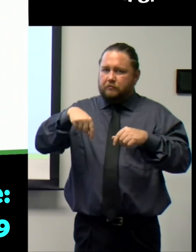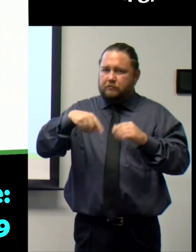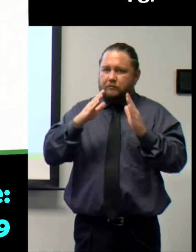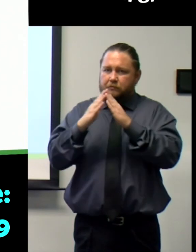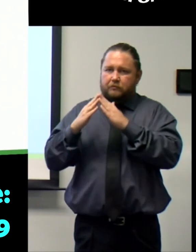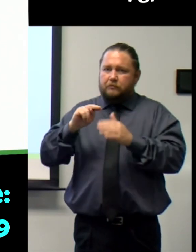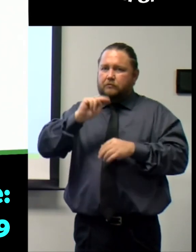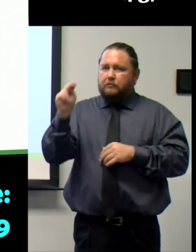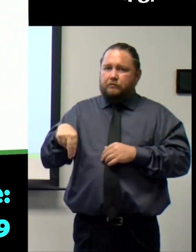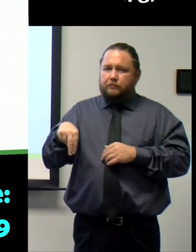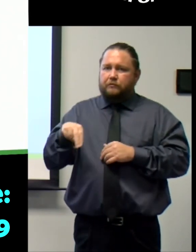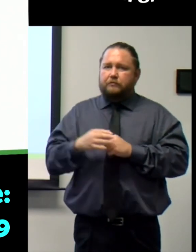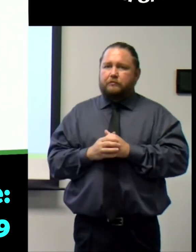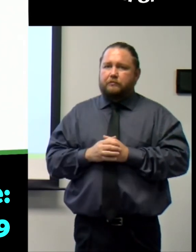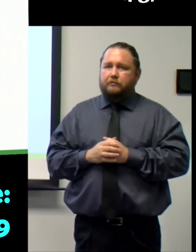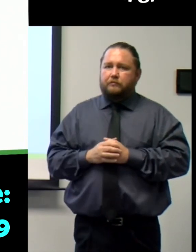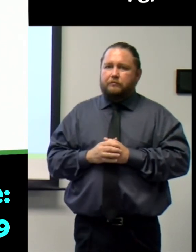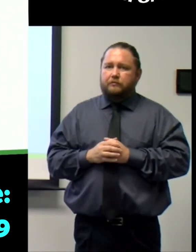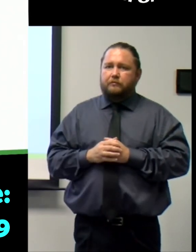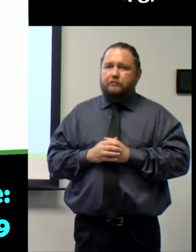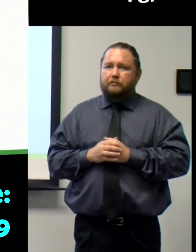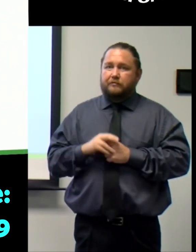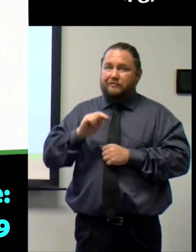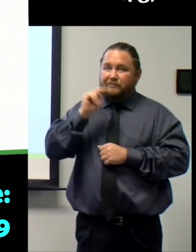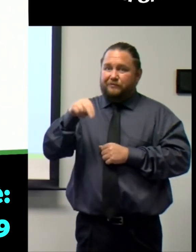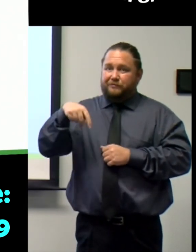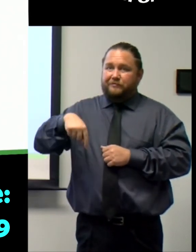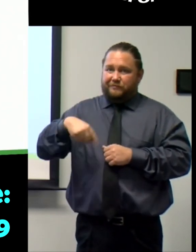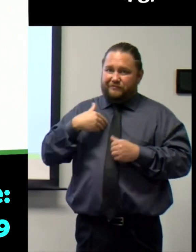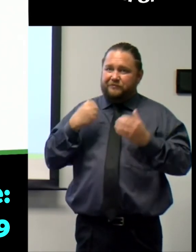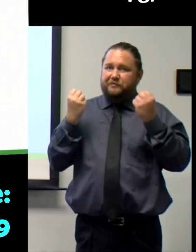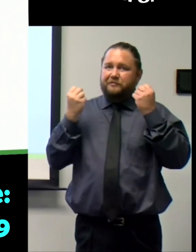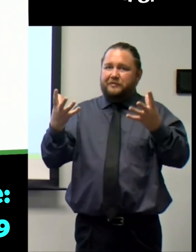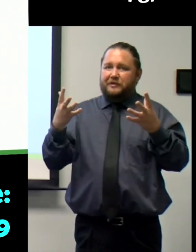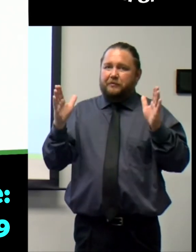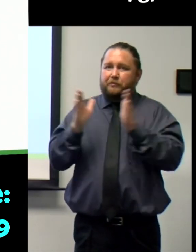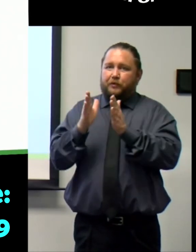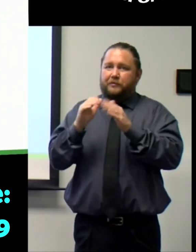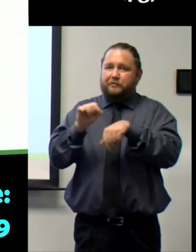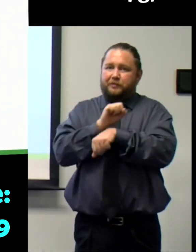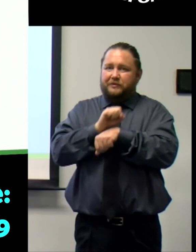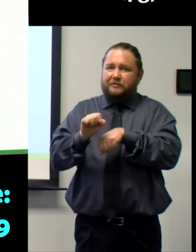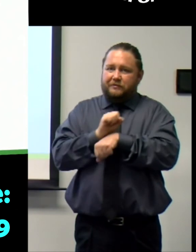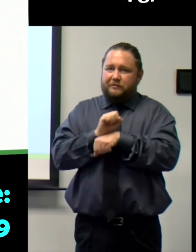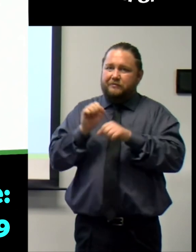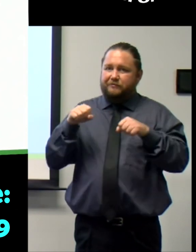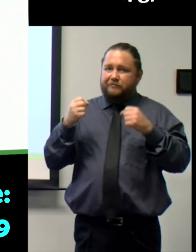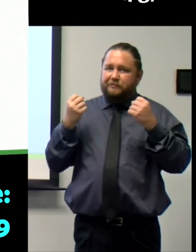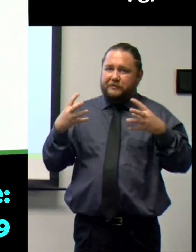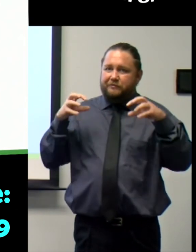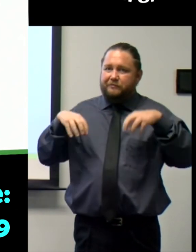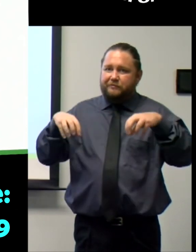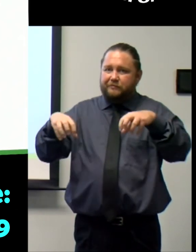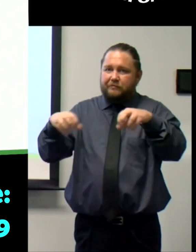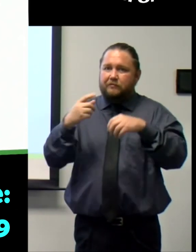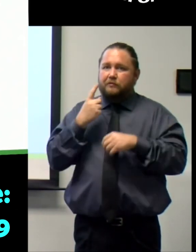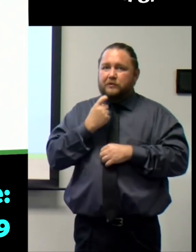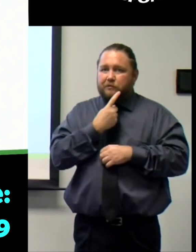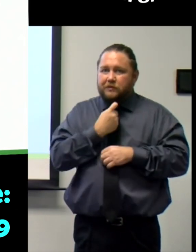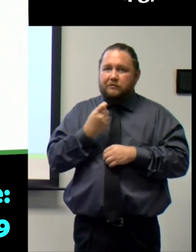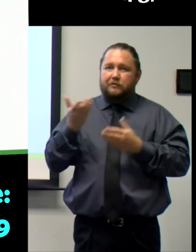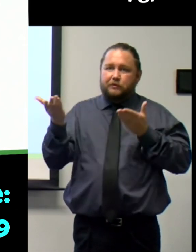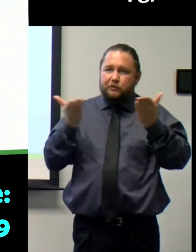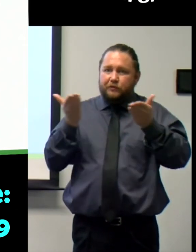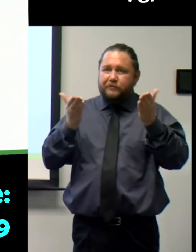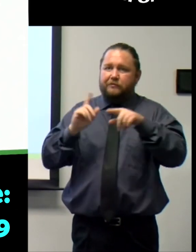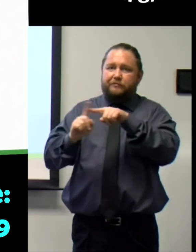many small businesses are located. It's a congested area, a lot of restaurants and other service businesses there.